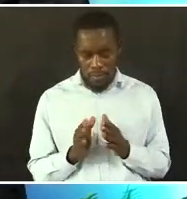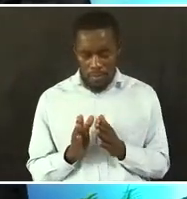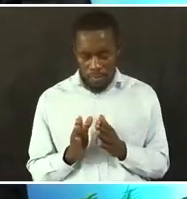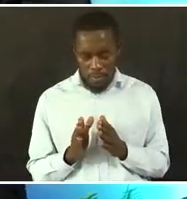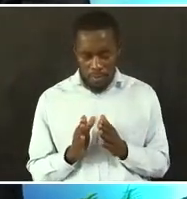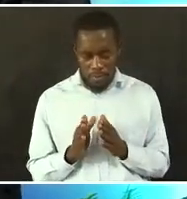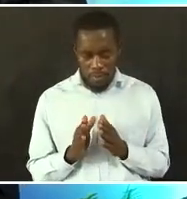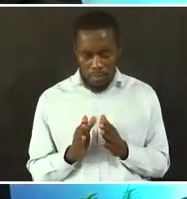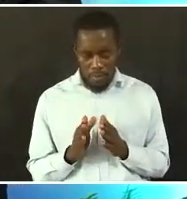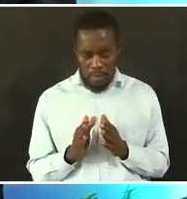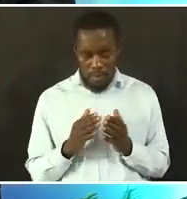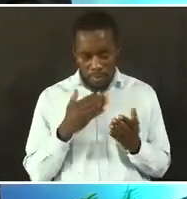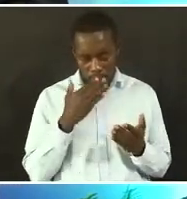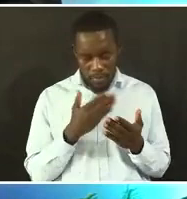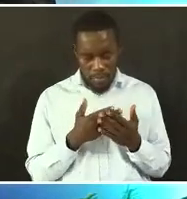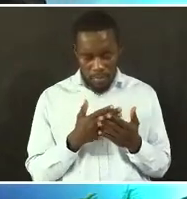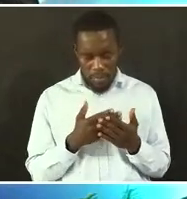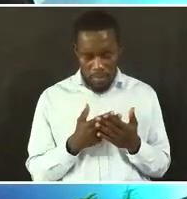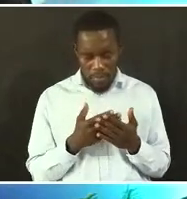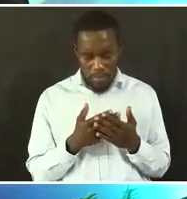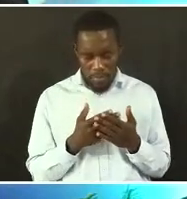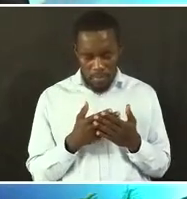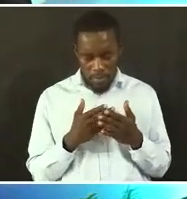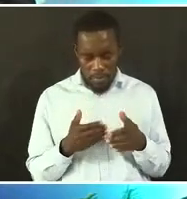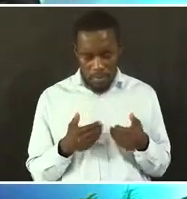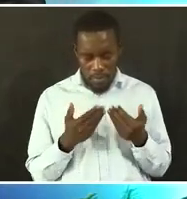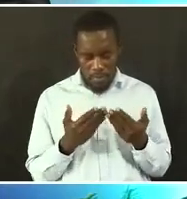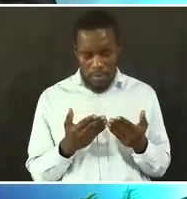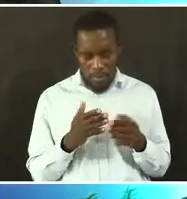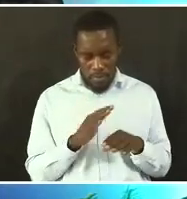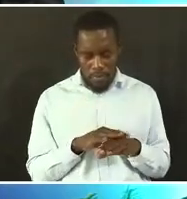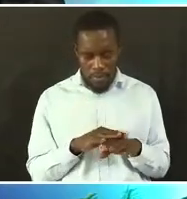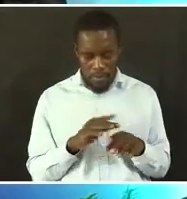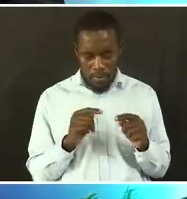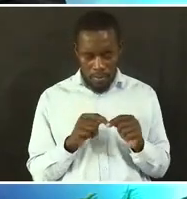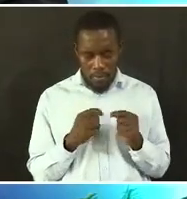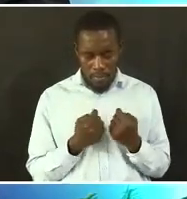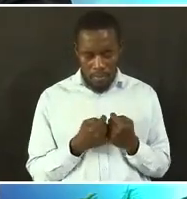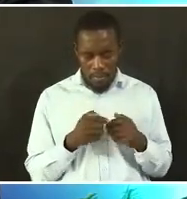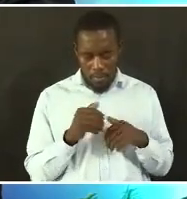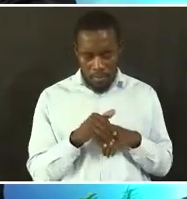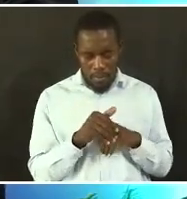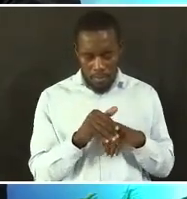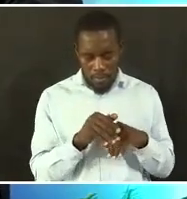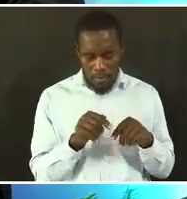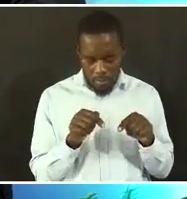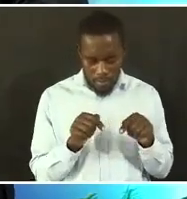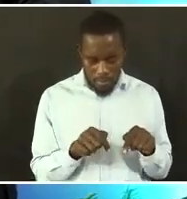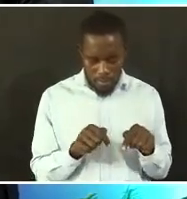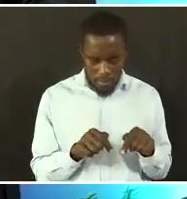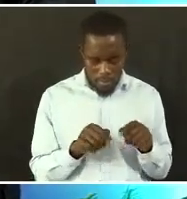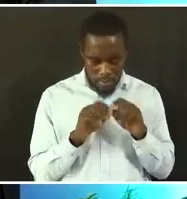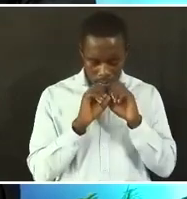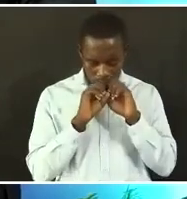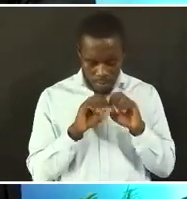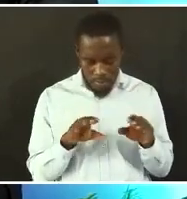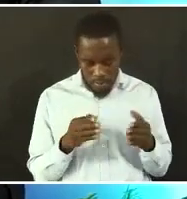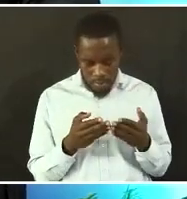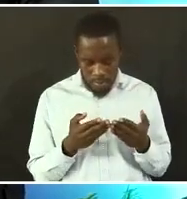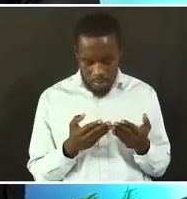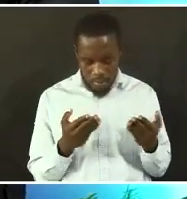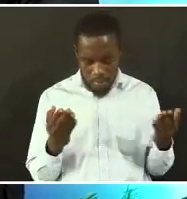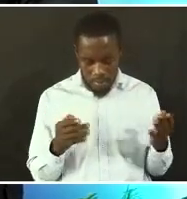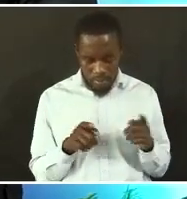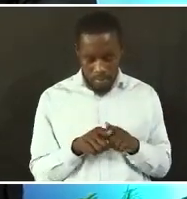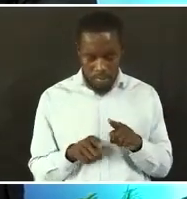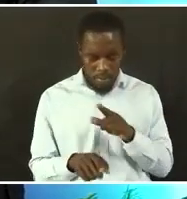and listen to you. Thank you for the team that has been online following on this message. I pray that you may bless all of us. And God, you